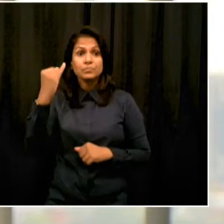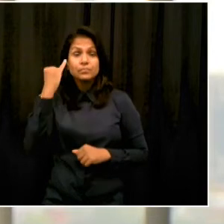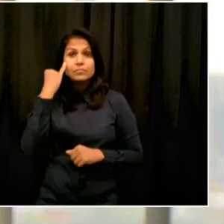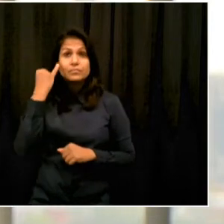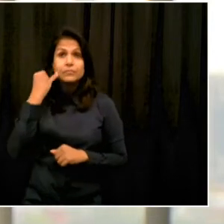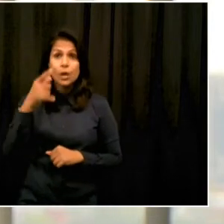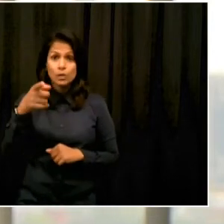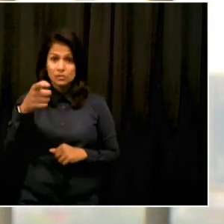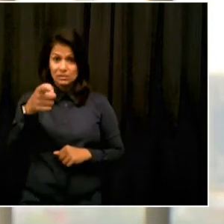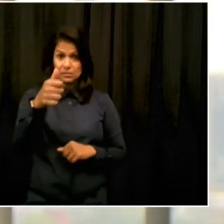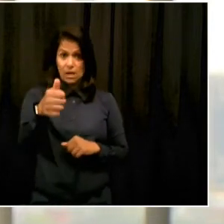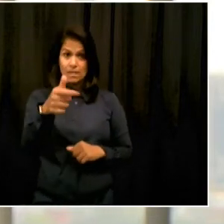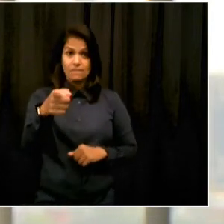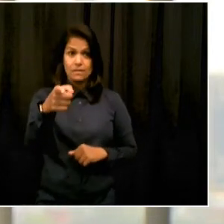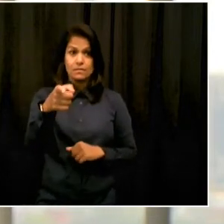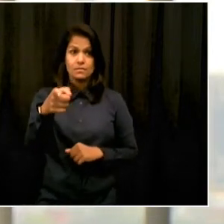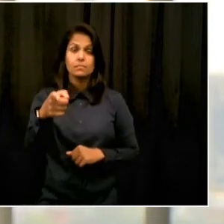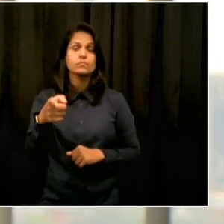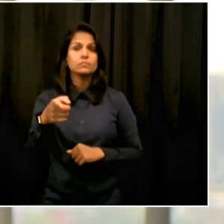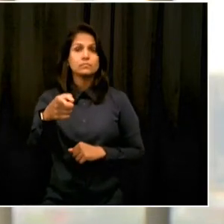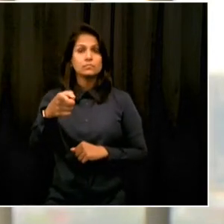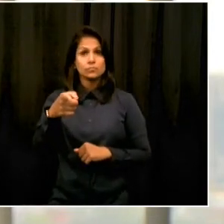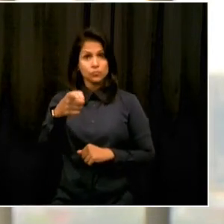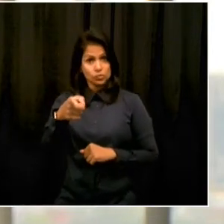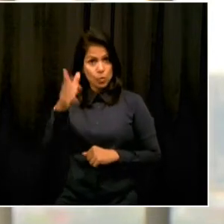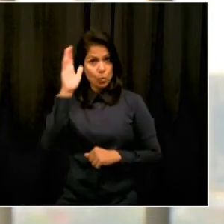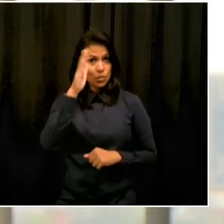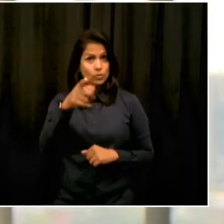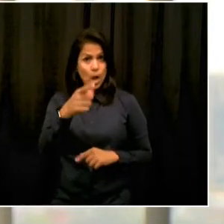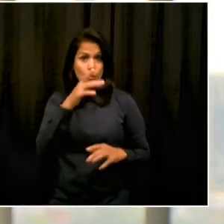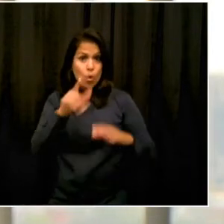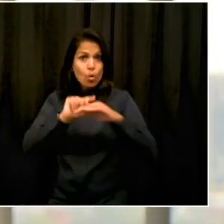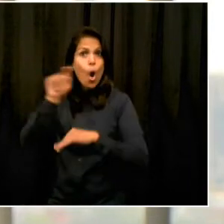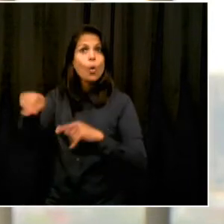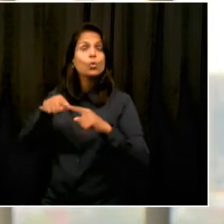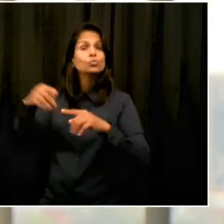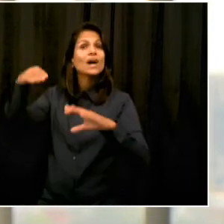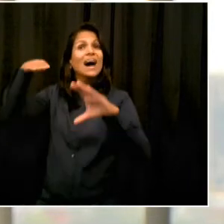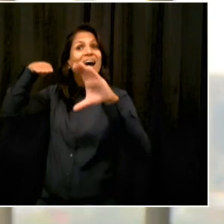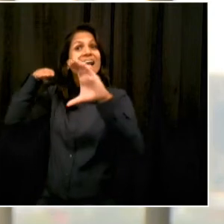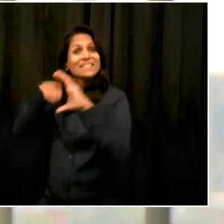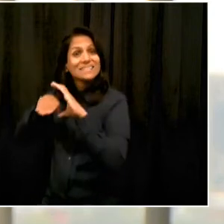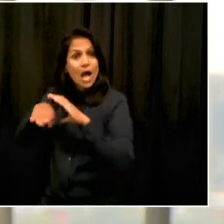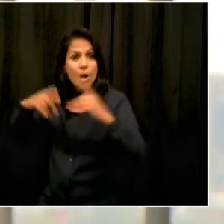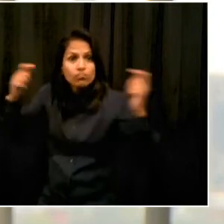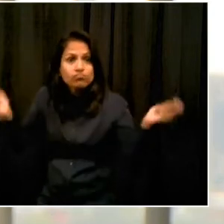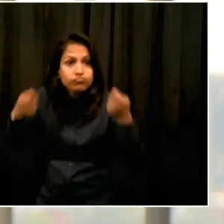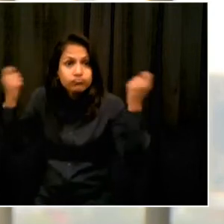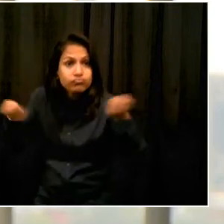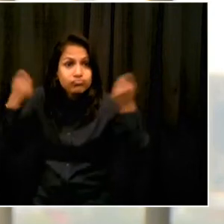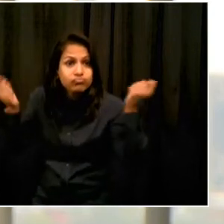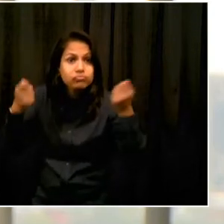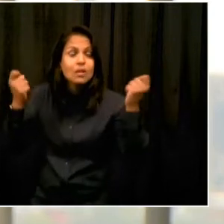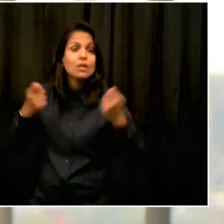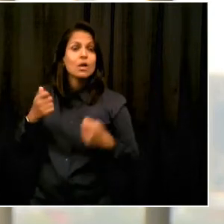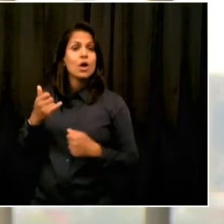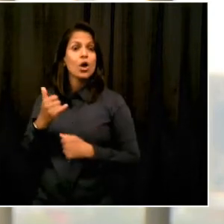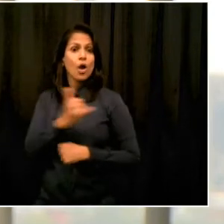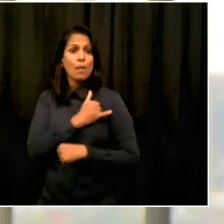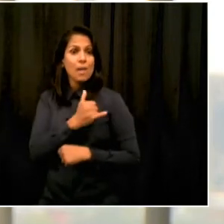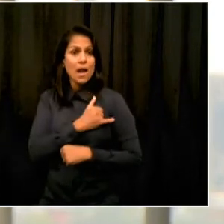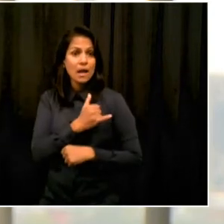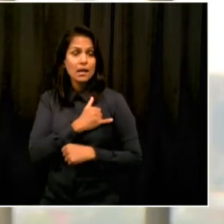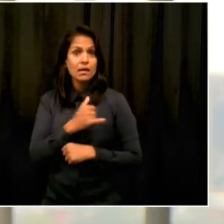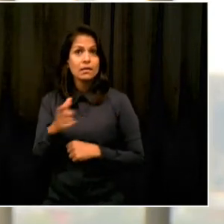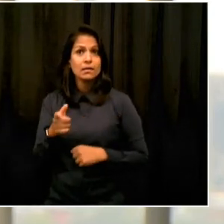indoors? I would attend services indoors, but I would be wearing a mask, and I would not be sitting next to someone who